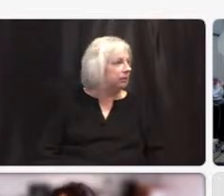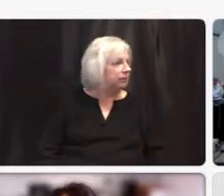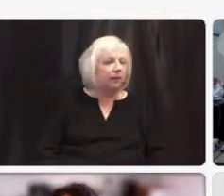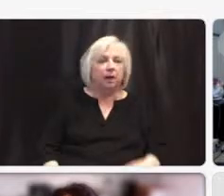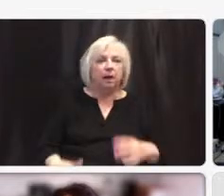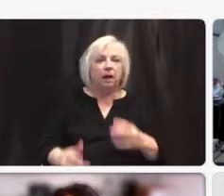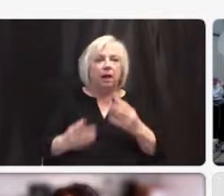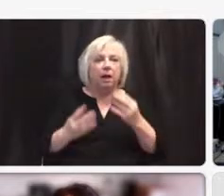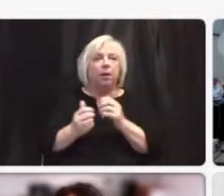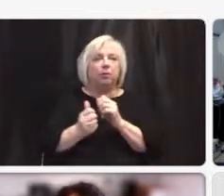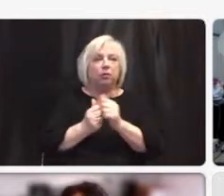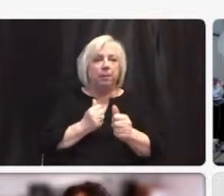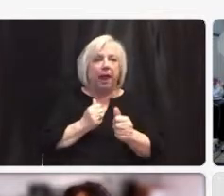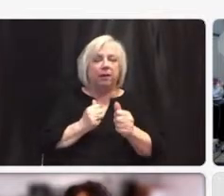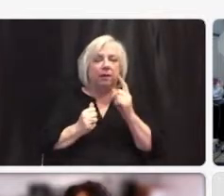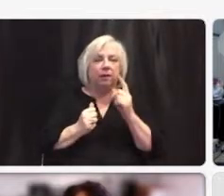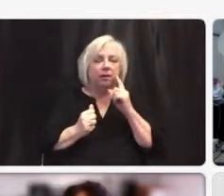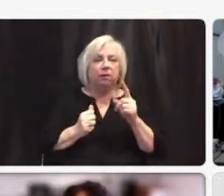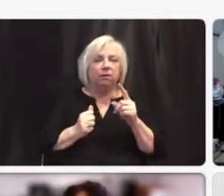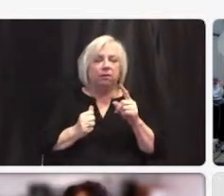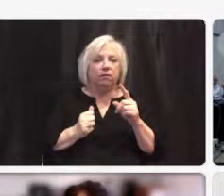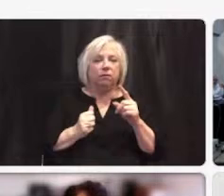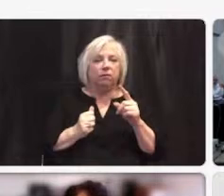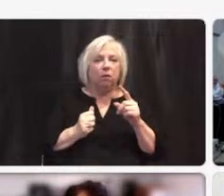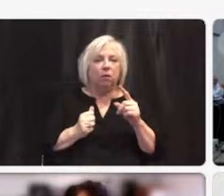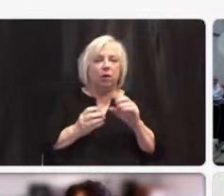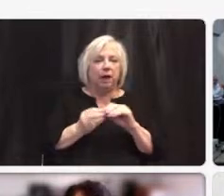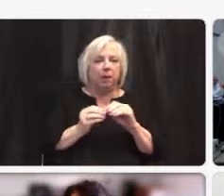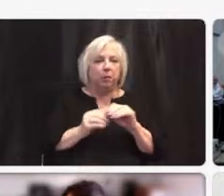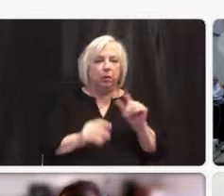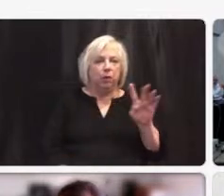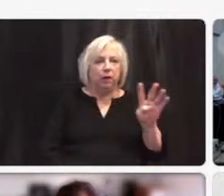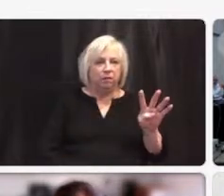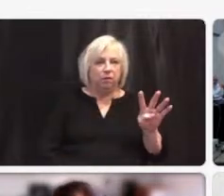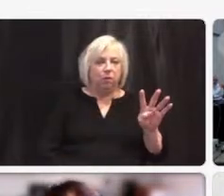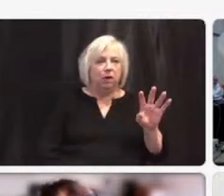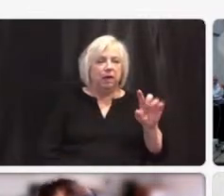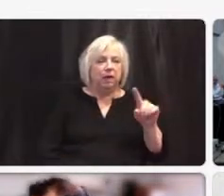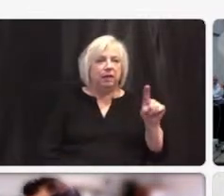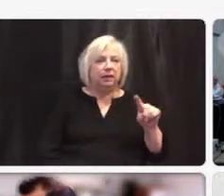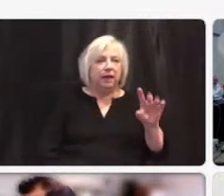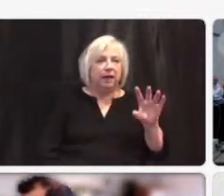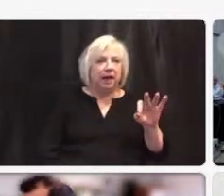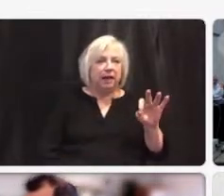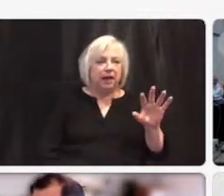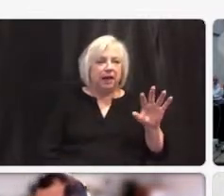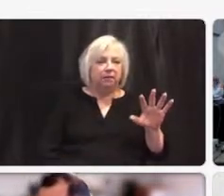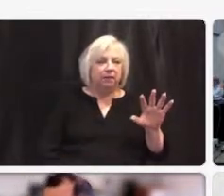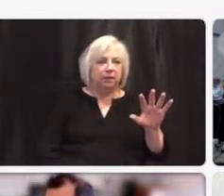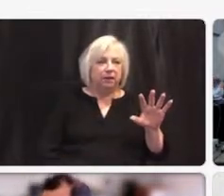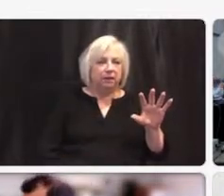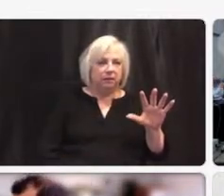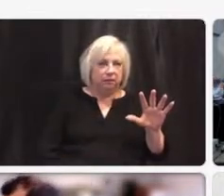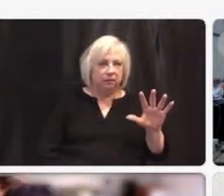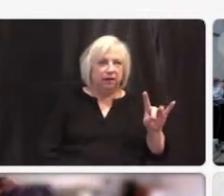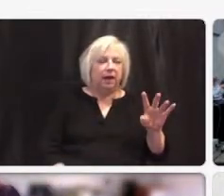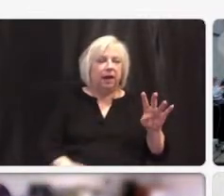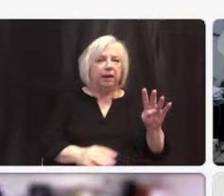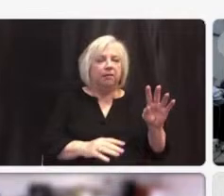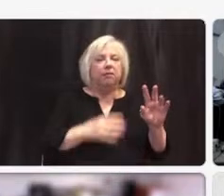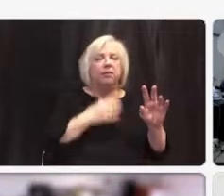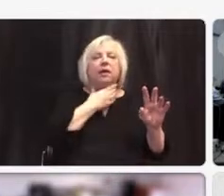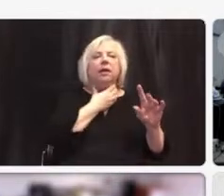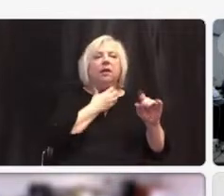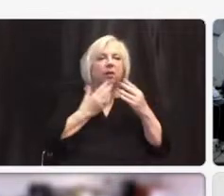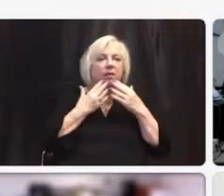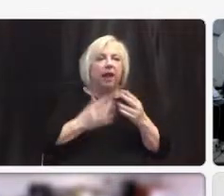Motion passes for item number 24, Z-9958. Thank you, applicant. Thank you for the supporters and oppositions